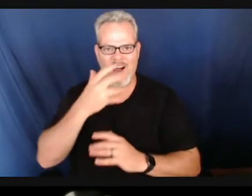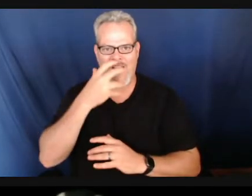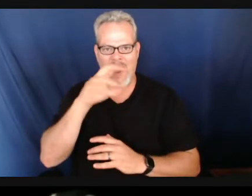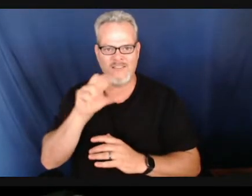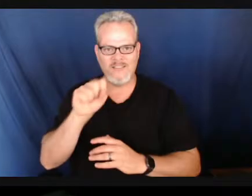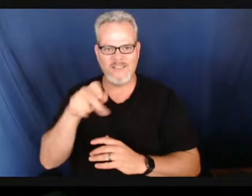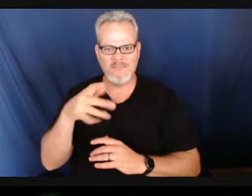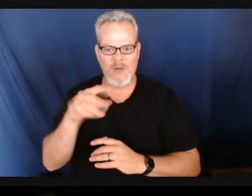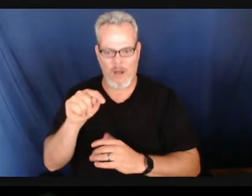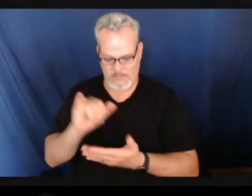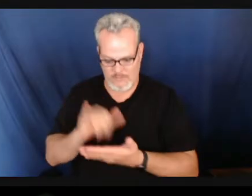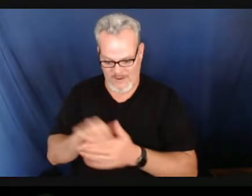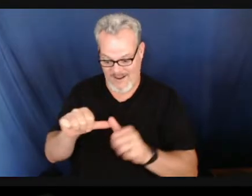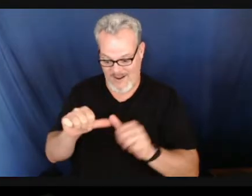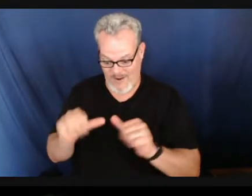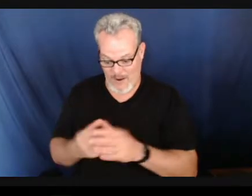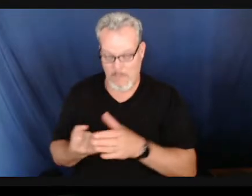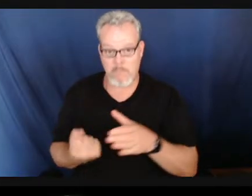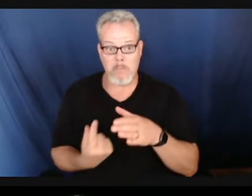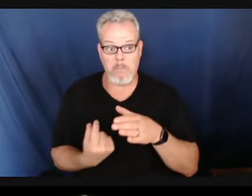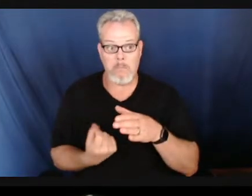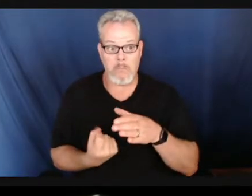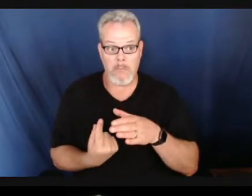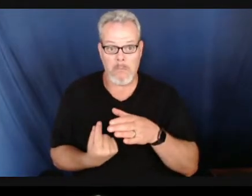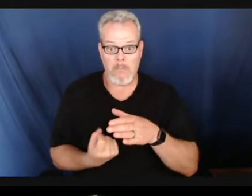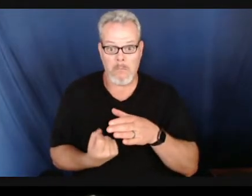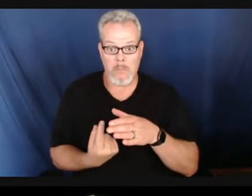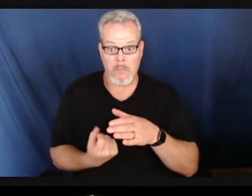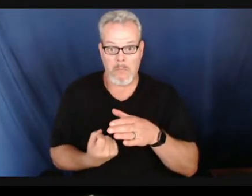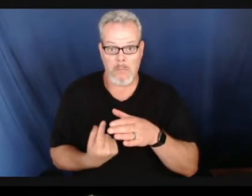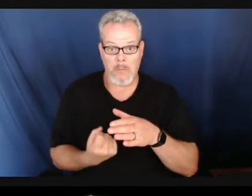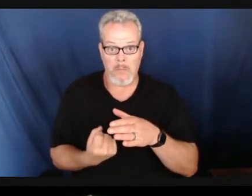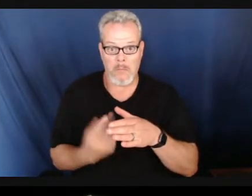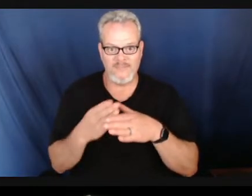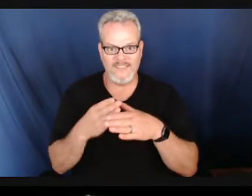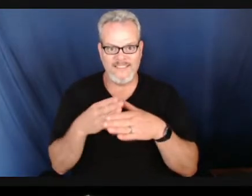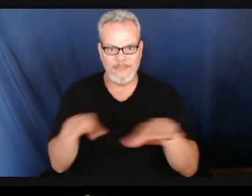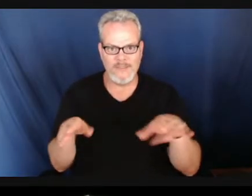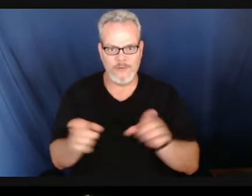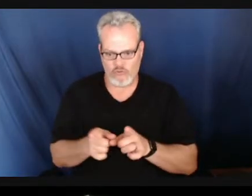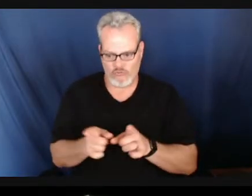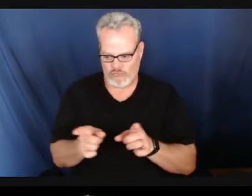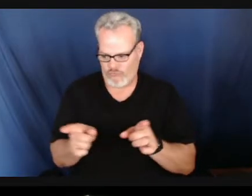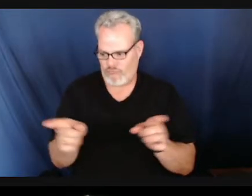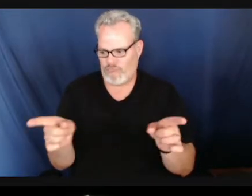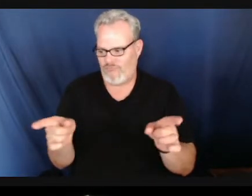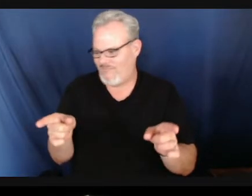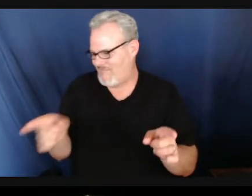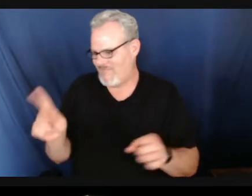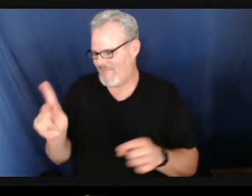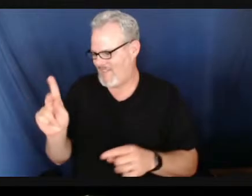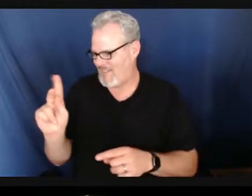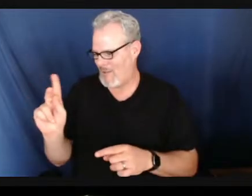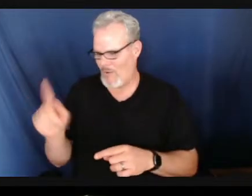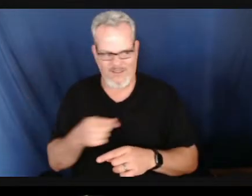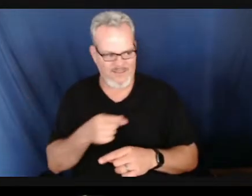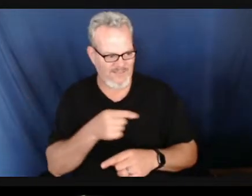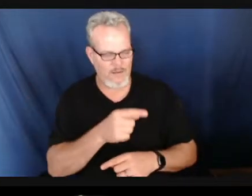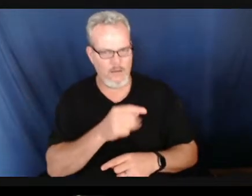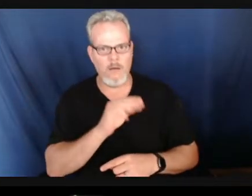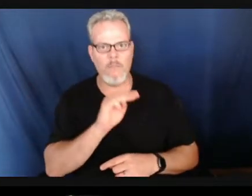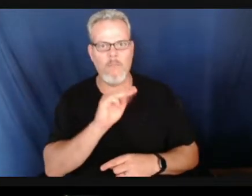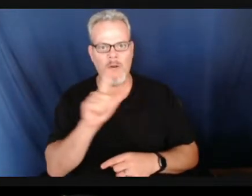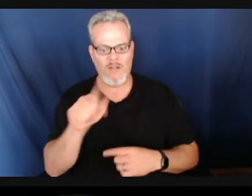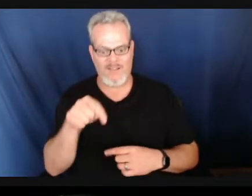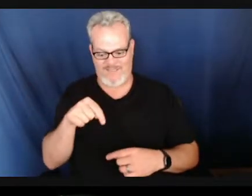believe that that hotspot source then splits into branches that go towards Kilauea and Mauna Loa and Kamaehua Kanaloa.